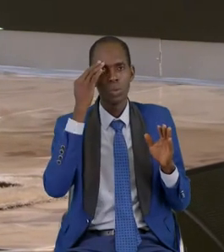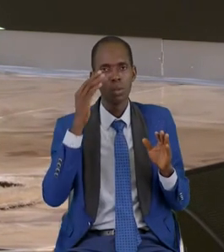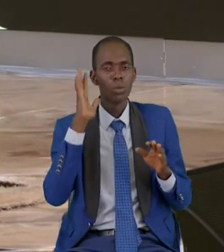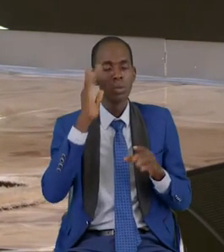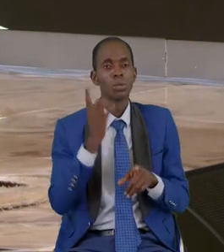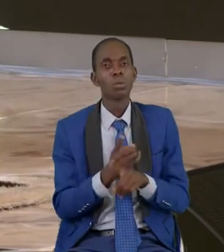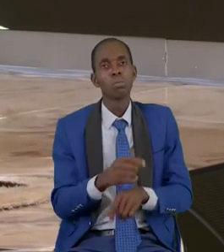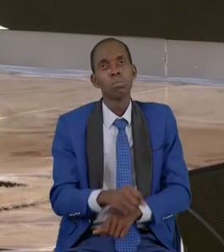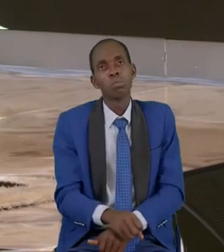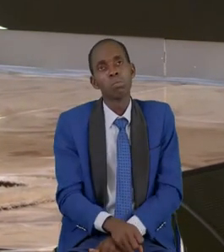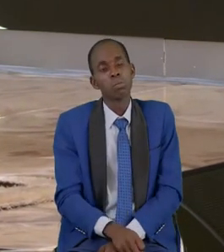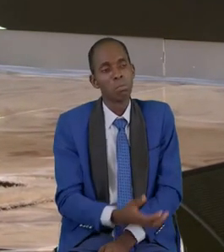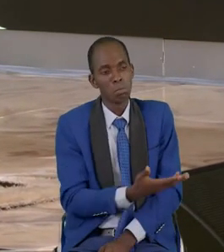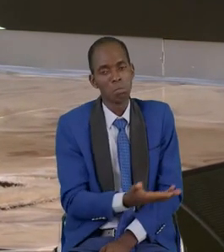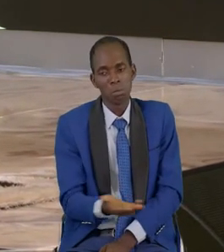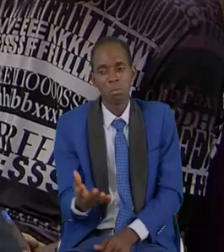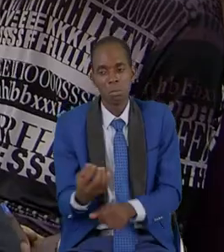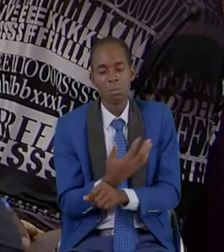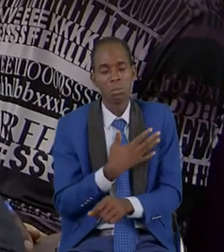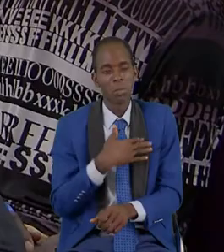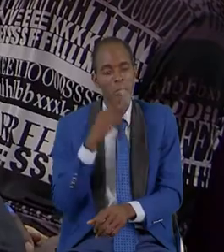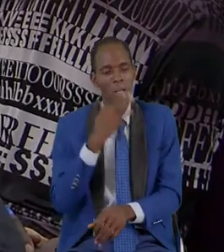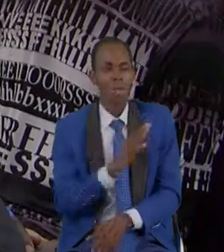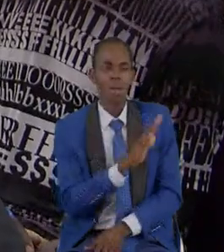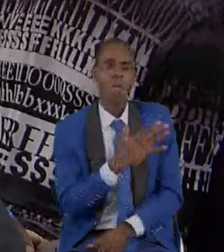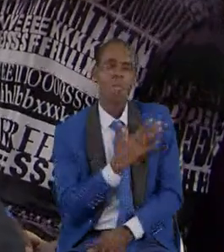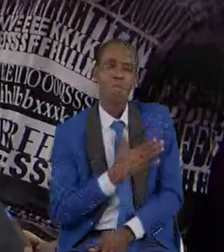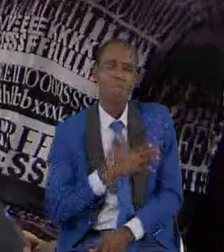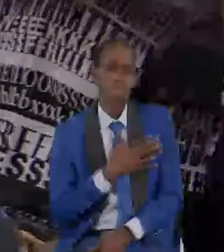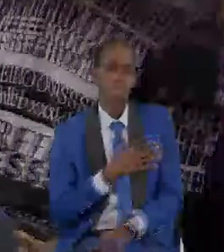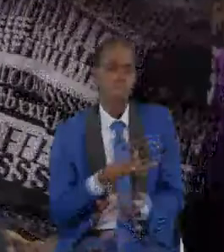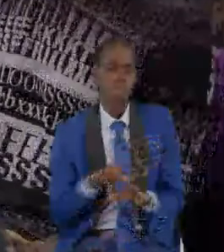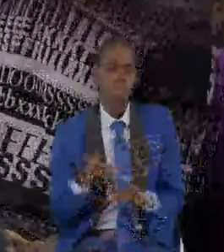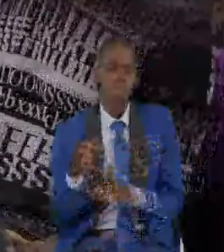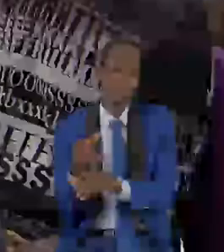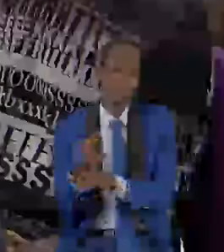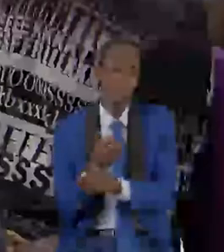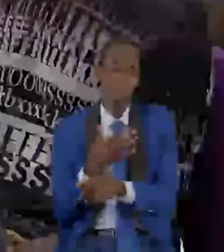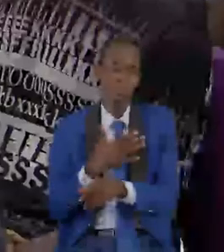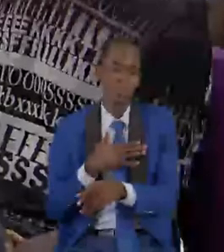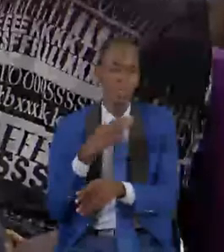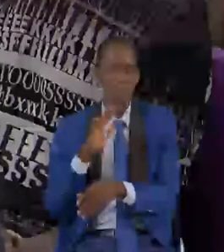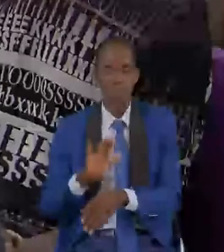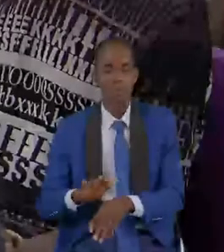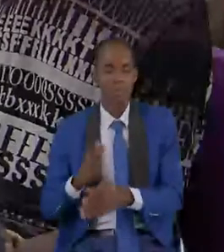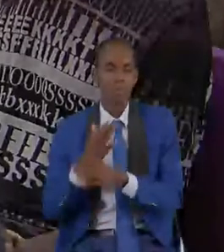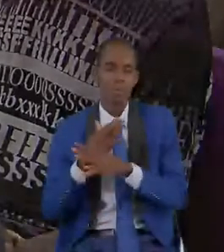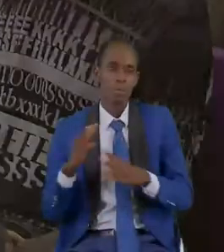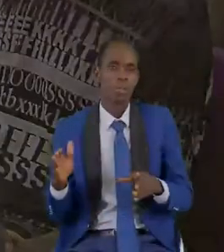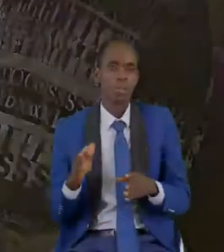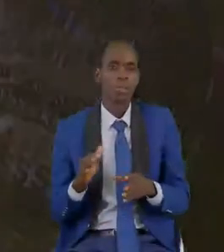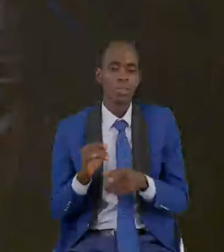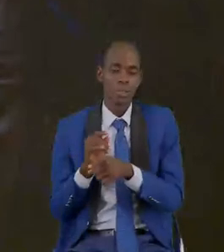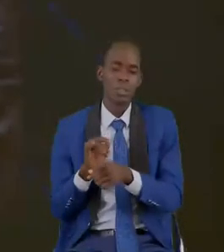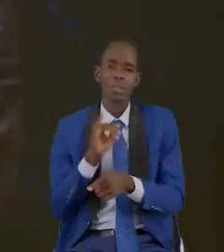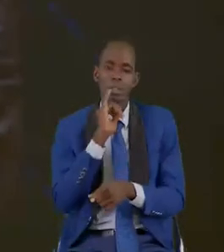looking at them and say, don't do that. Don't take that child away. That's my